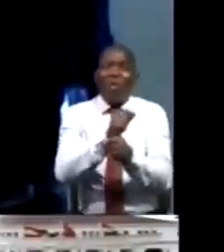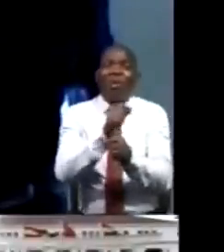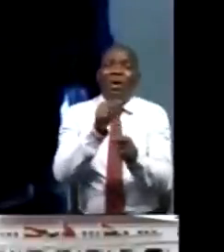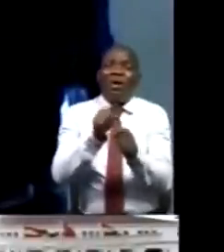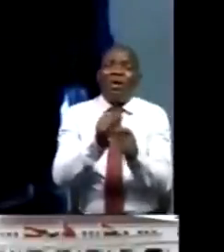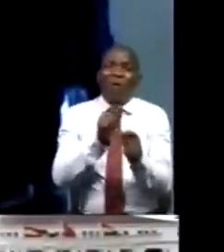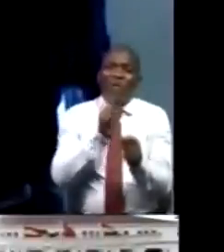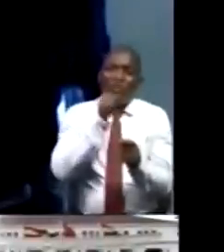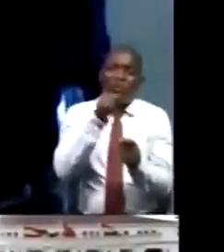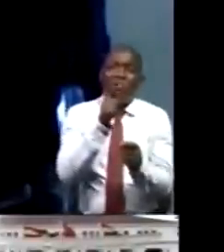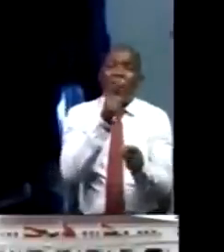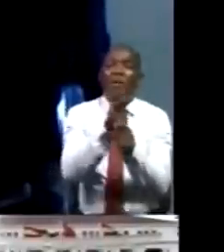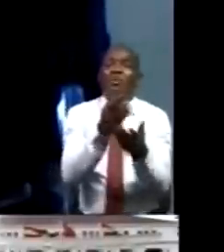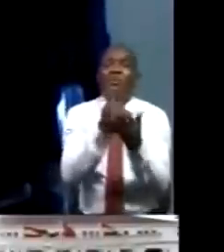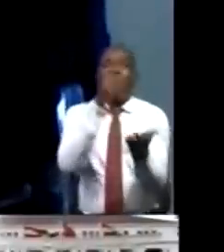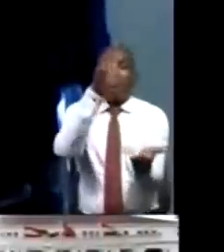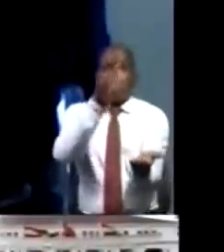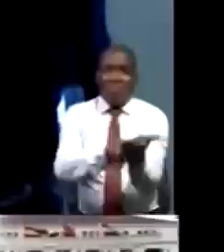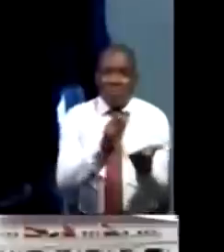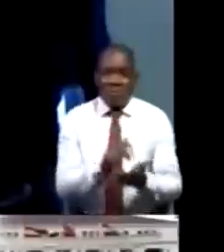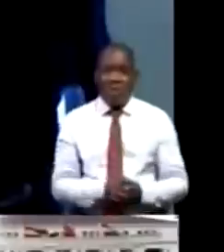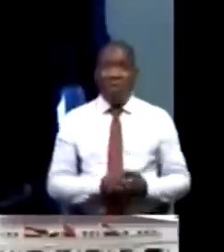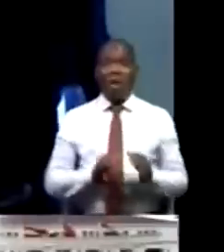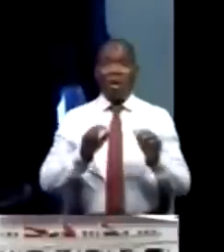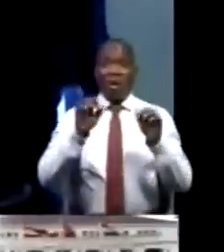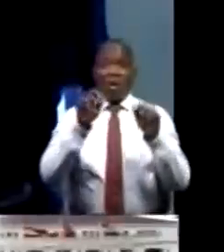and accurate before you certify. Now,